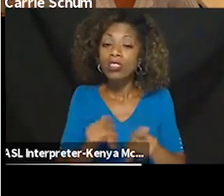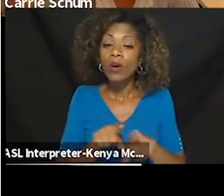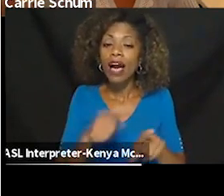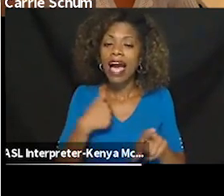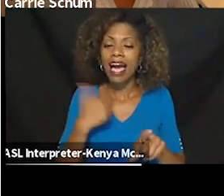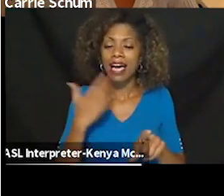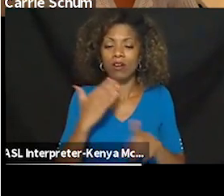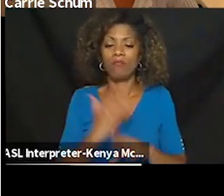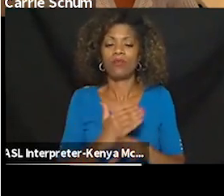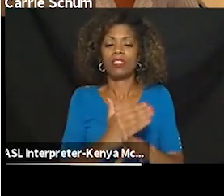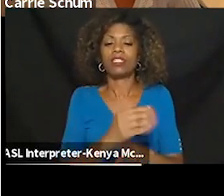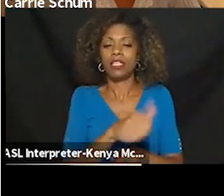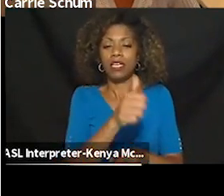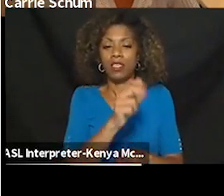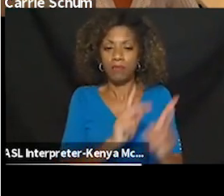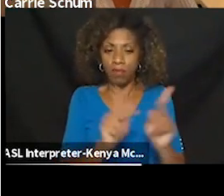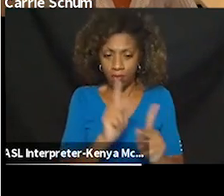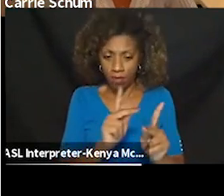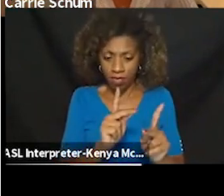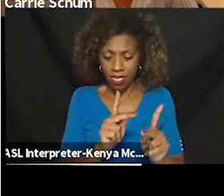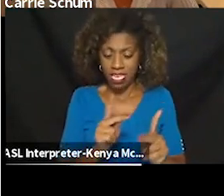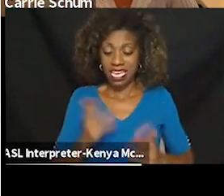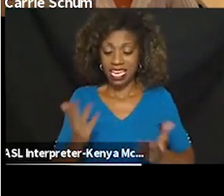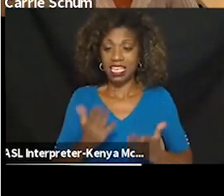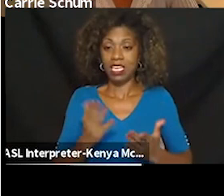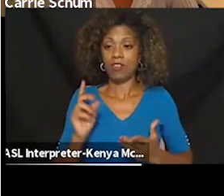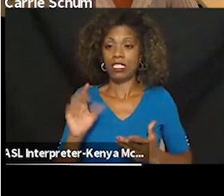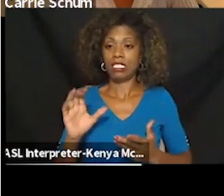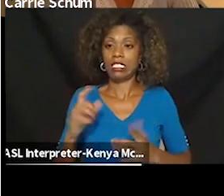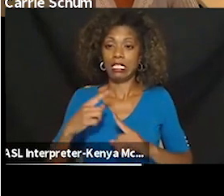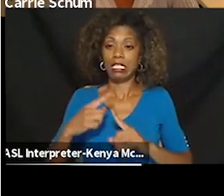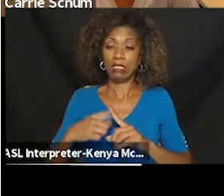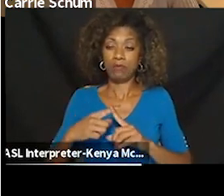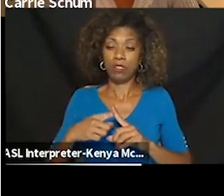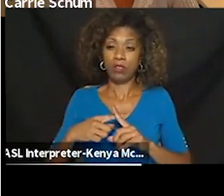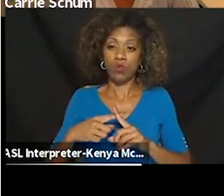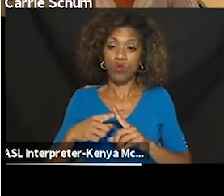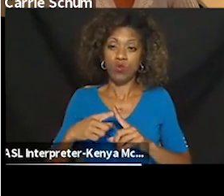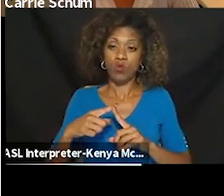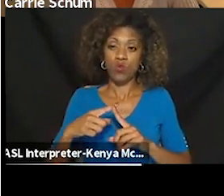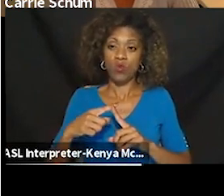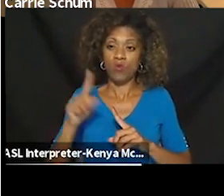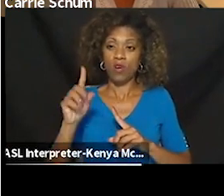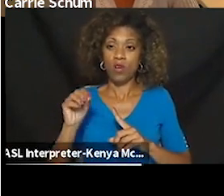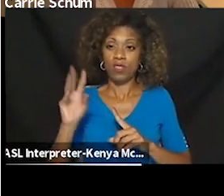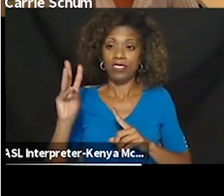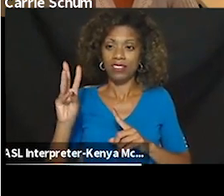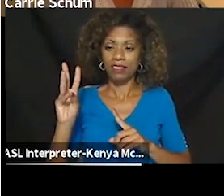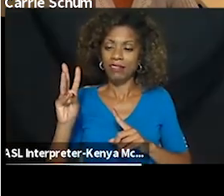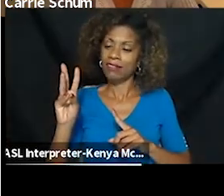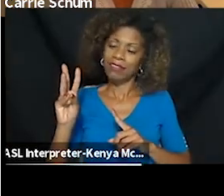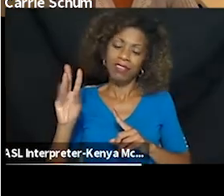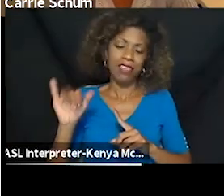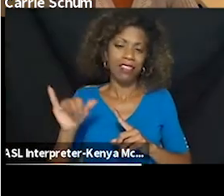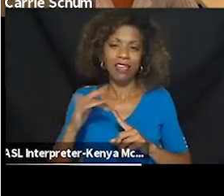a day that apparently the heat index here in DC is 106, you know, it's annoying for me to do that today. And really, I am not at risk